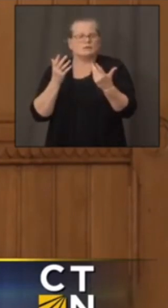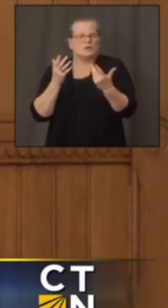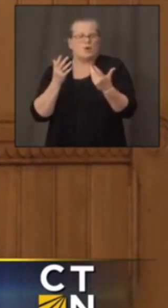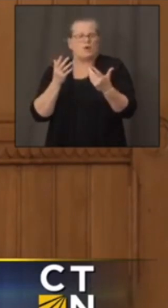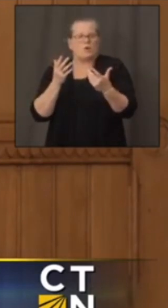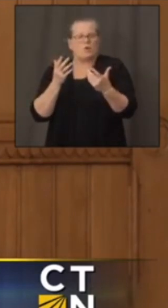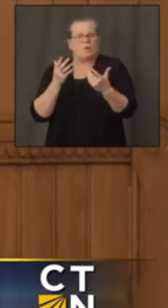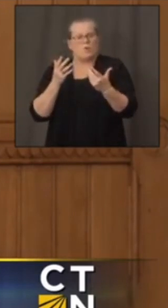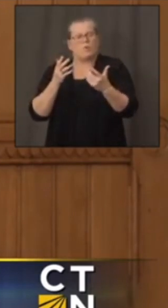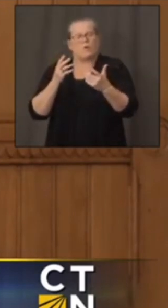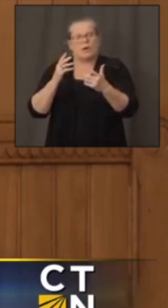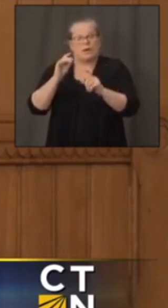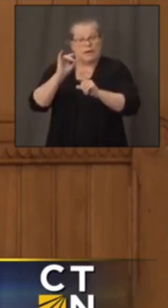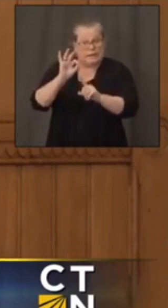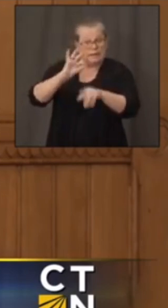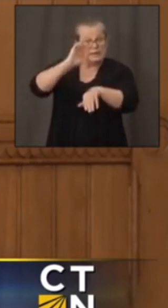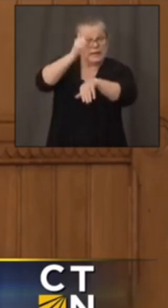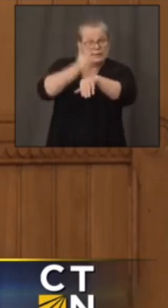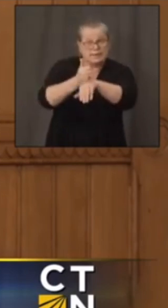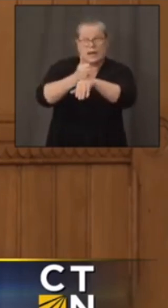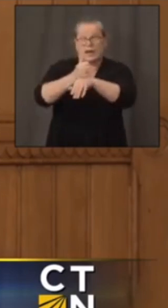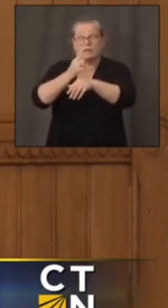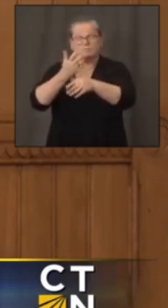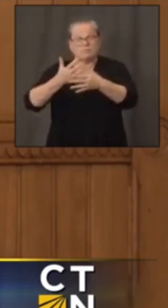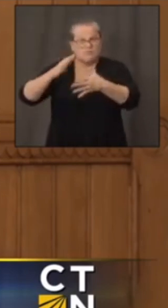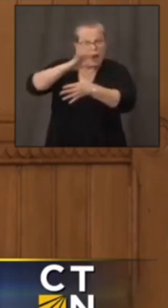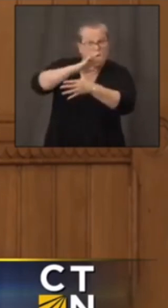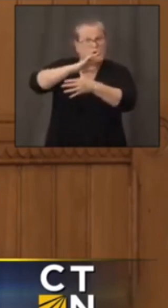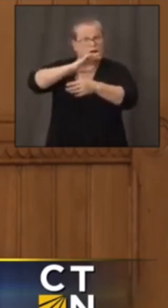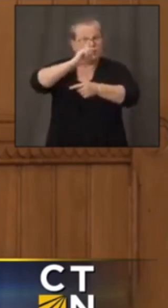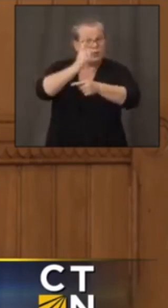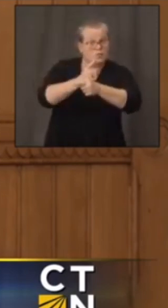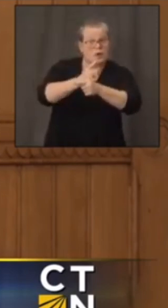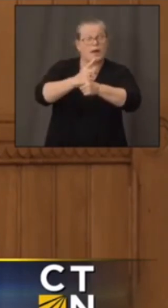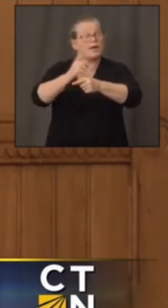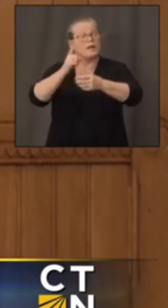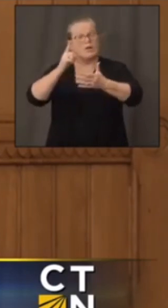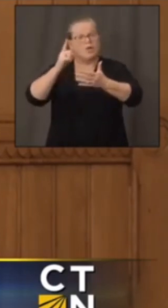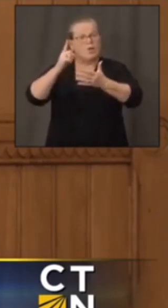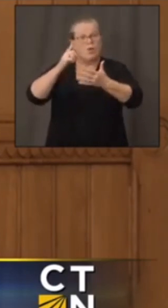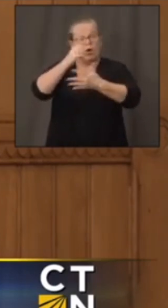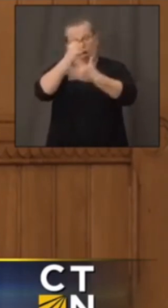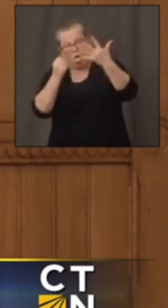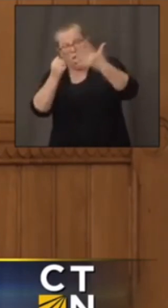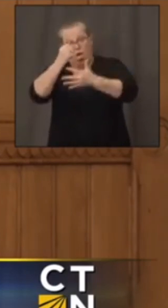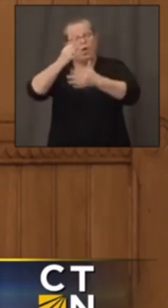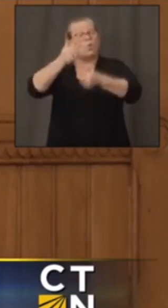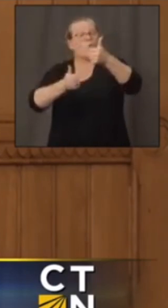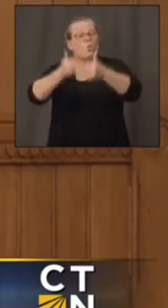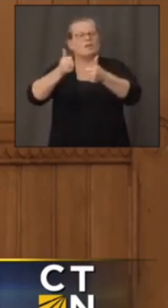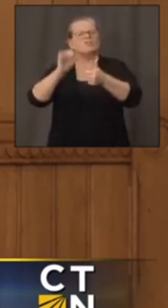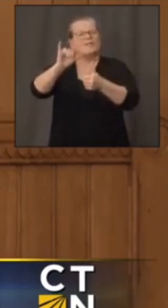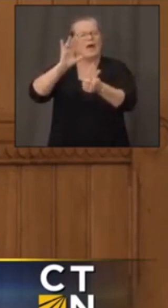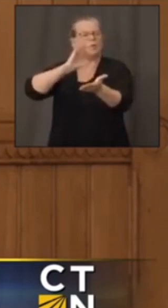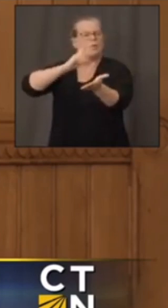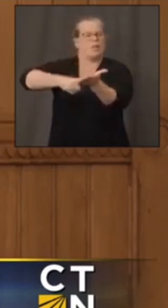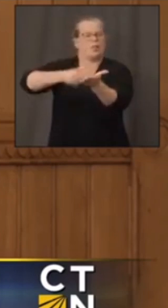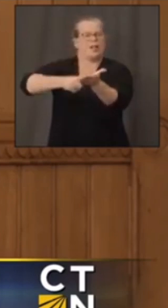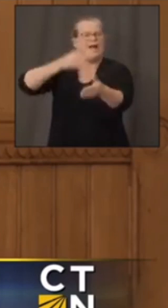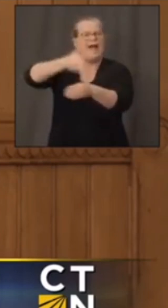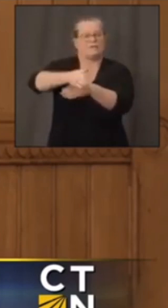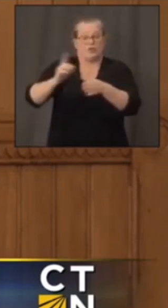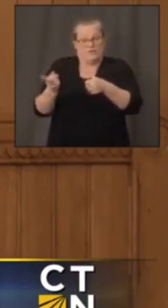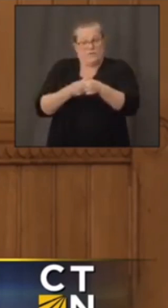critical facilities in the right priority order will be after we get past getting people their power back on and have time to assess